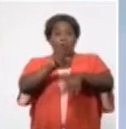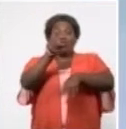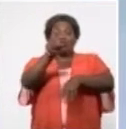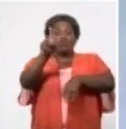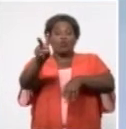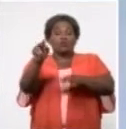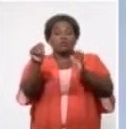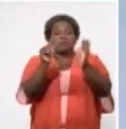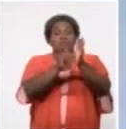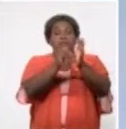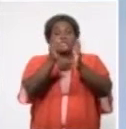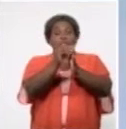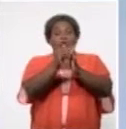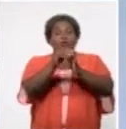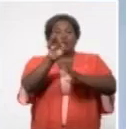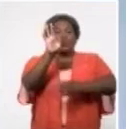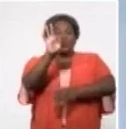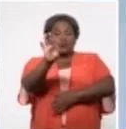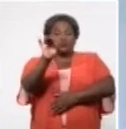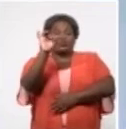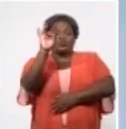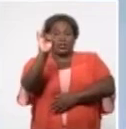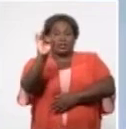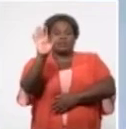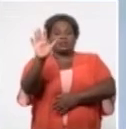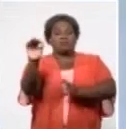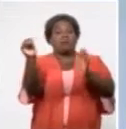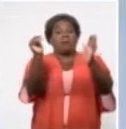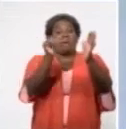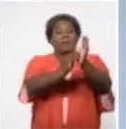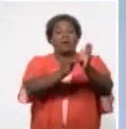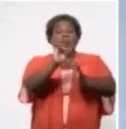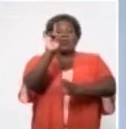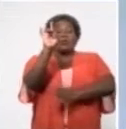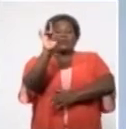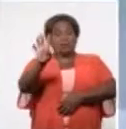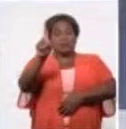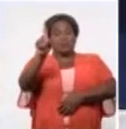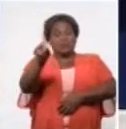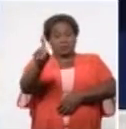176,968 new cases. The total amount has already reached